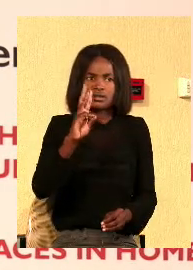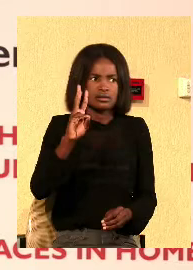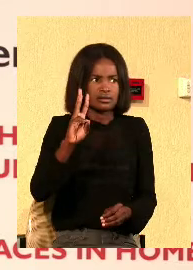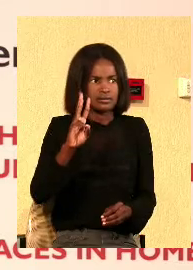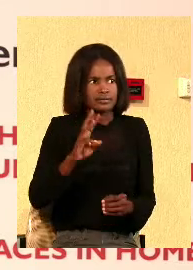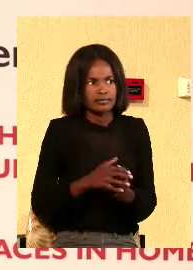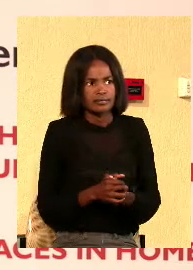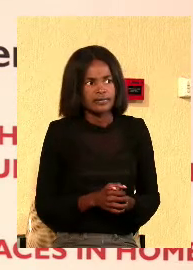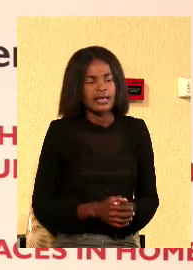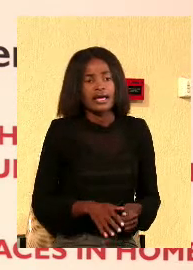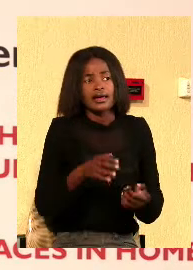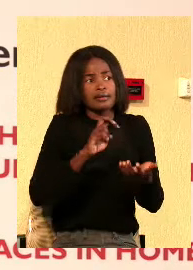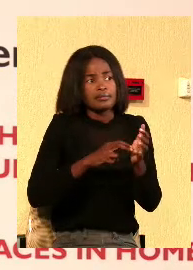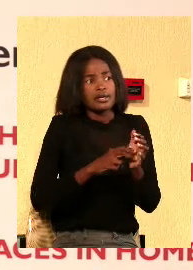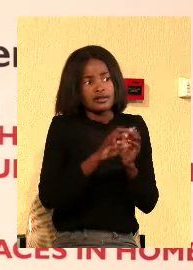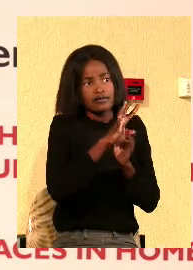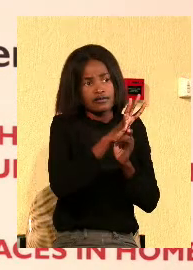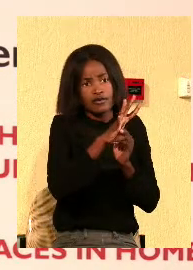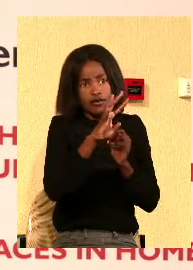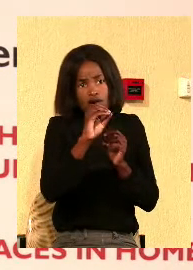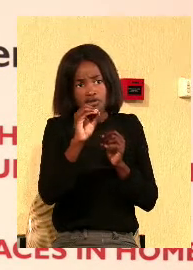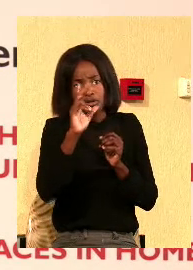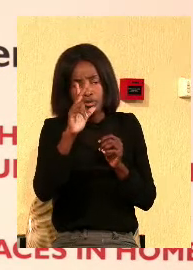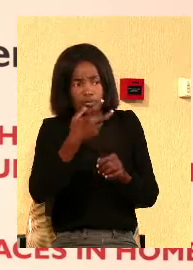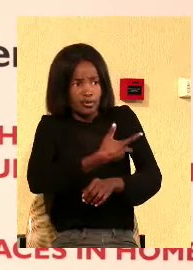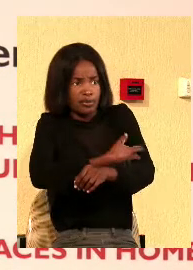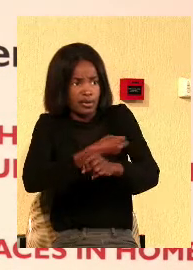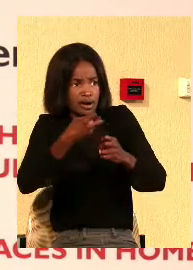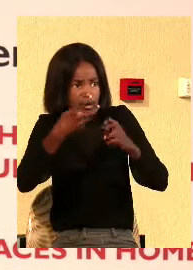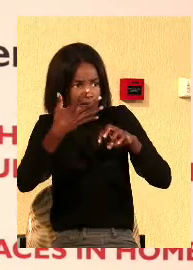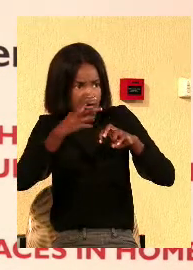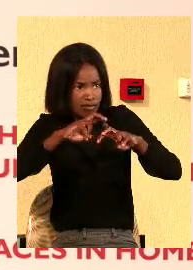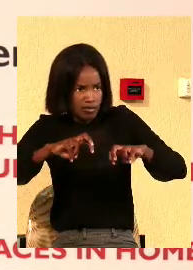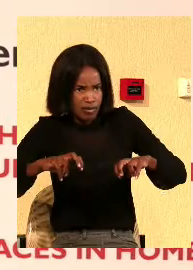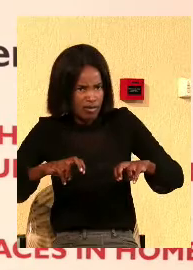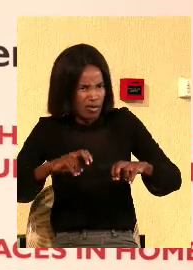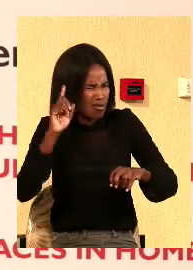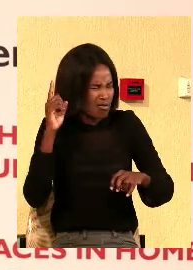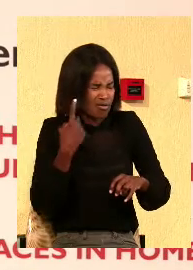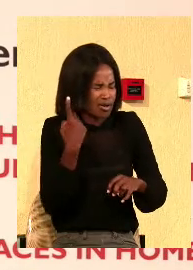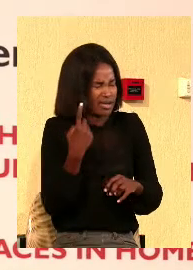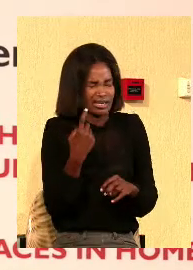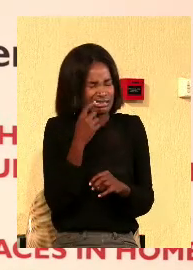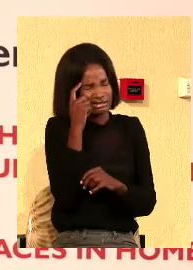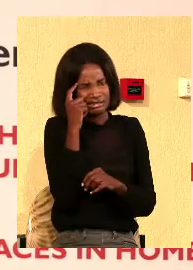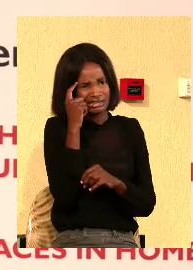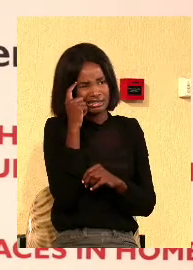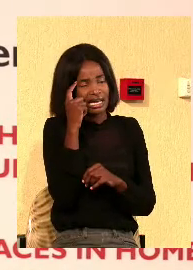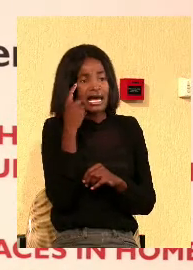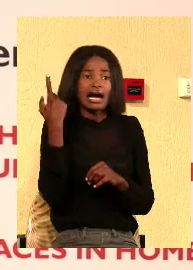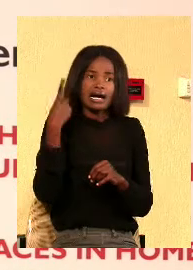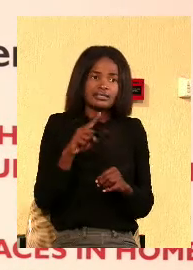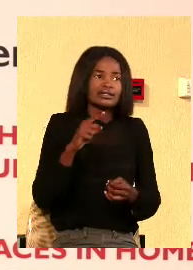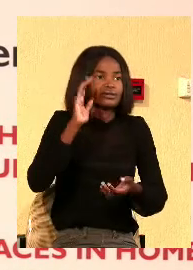400 cases we tested are the only one. Scientifically, it doesn't even make sense. But it would be a very good thing